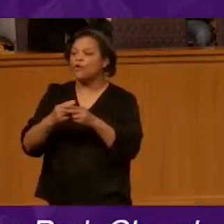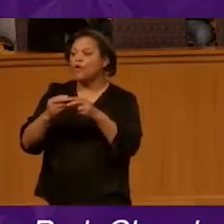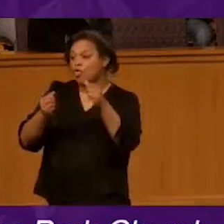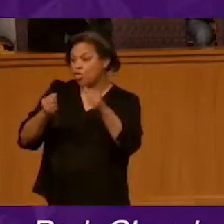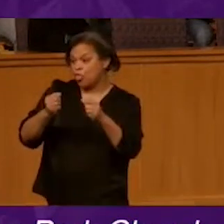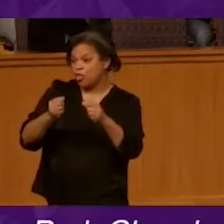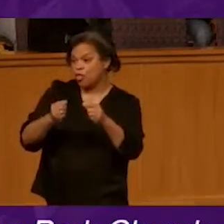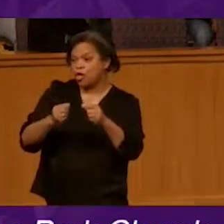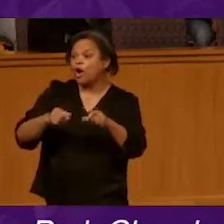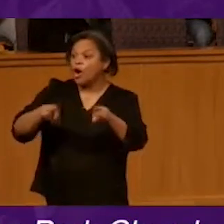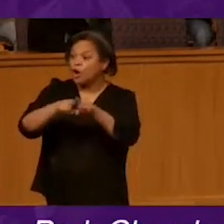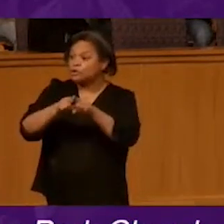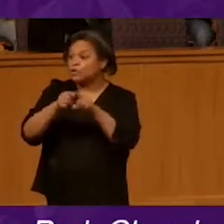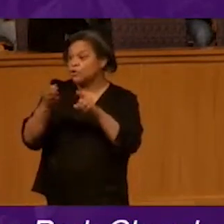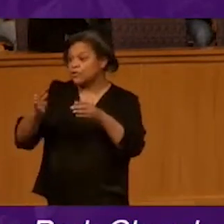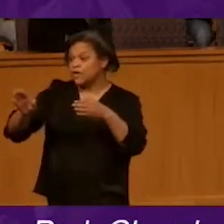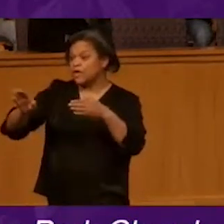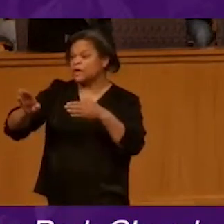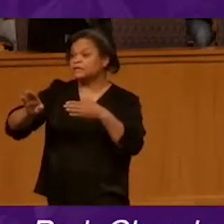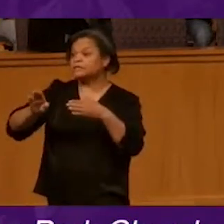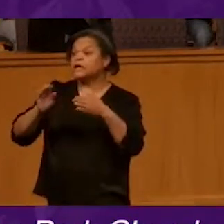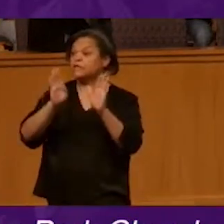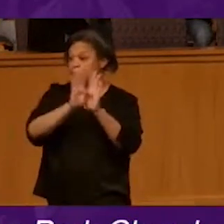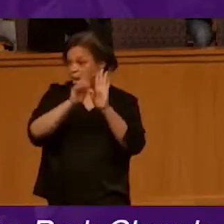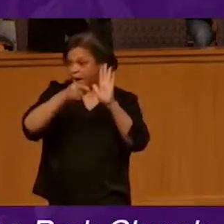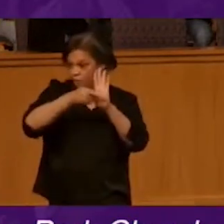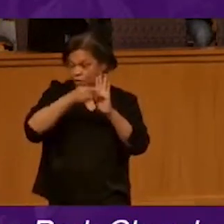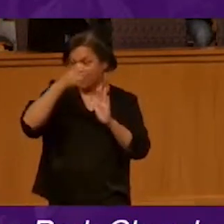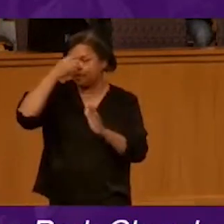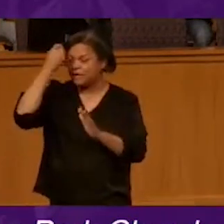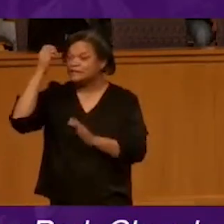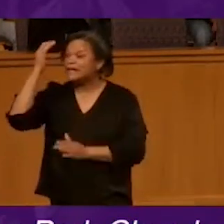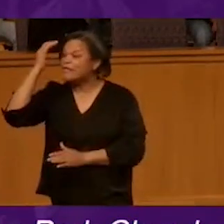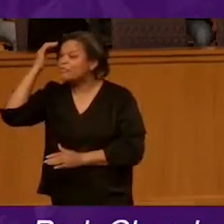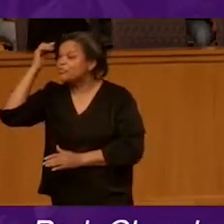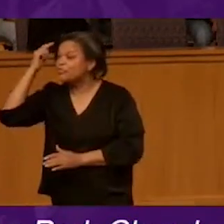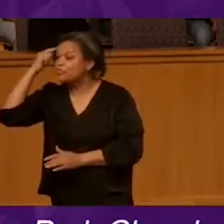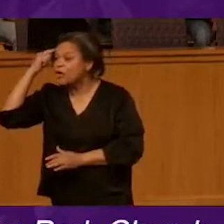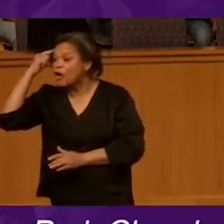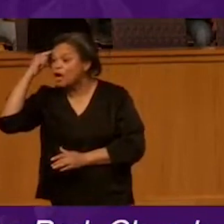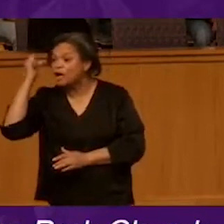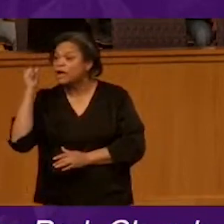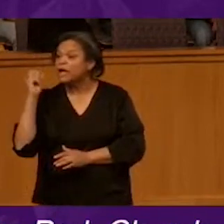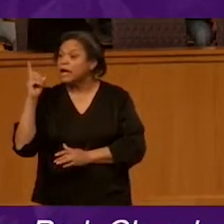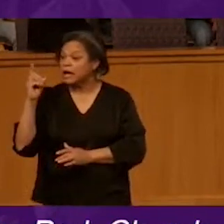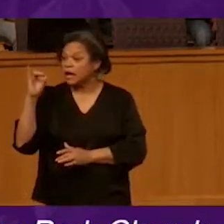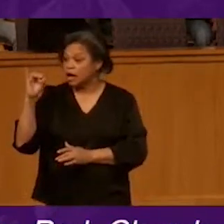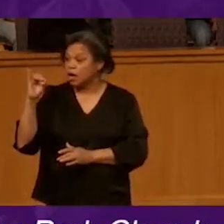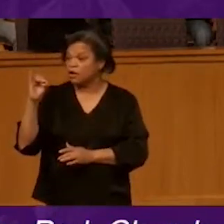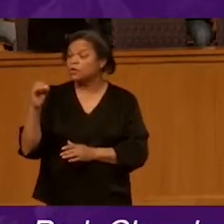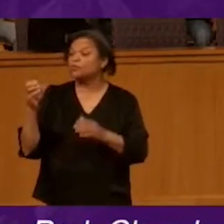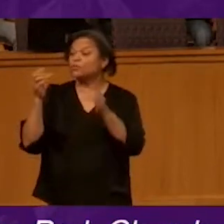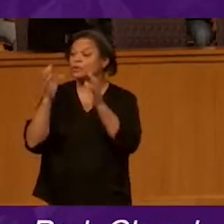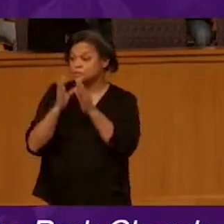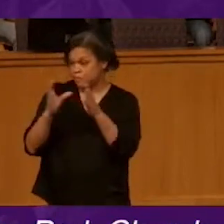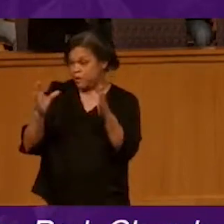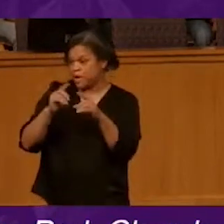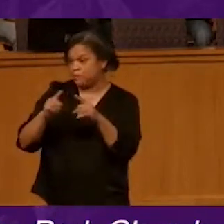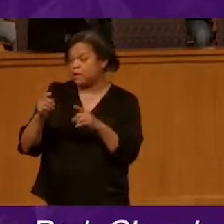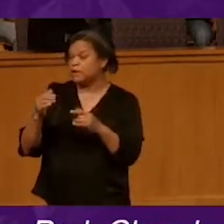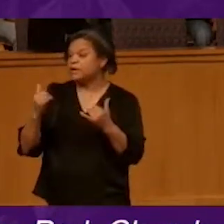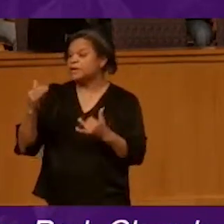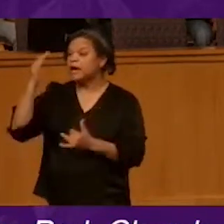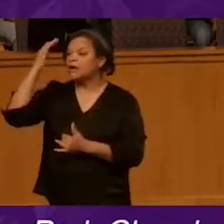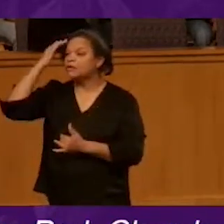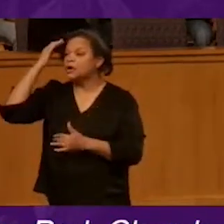the stuff that goes behind the scenes. Because I thought Audi was doing it big, but no, I realized that it's